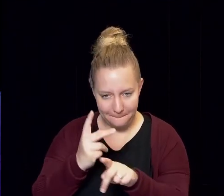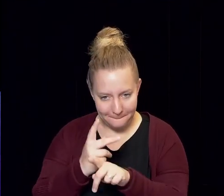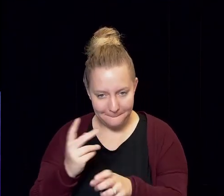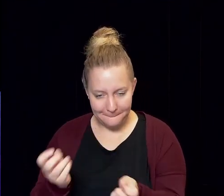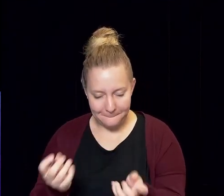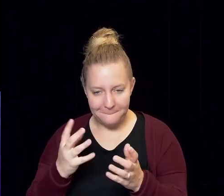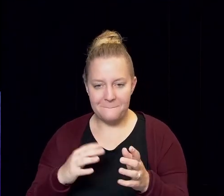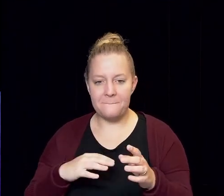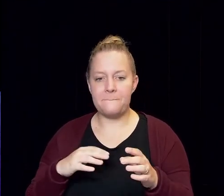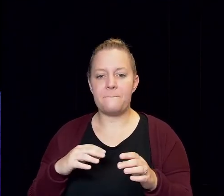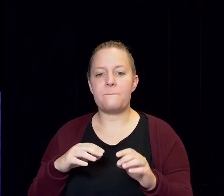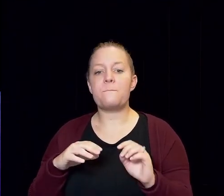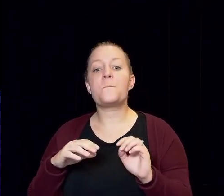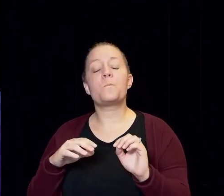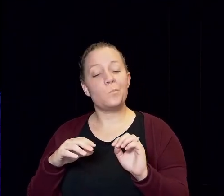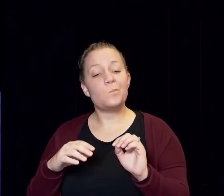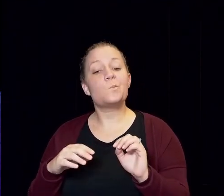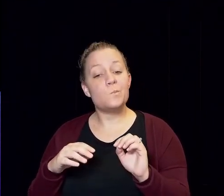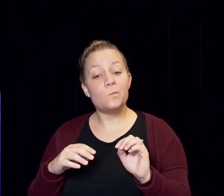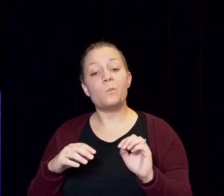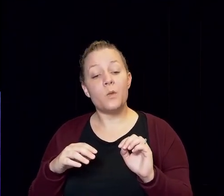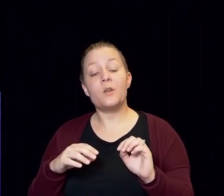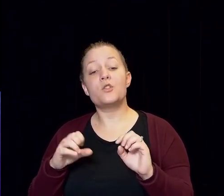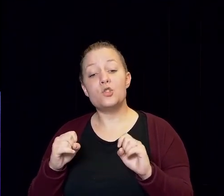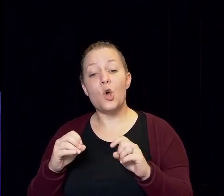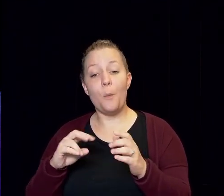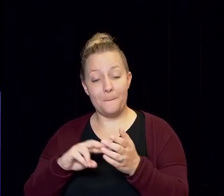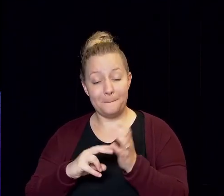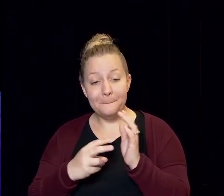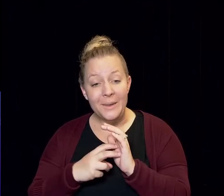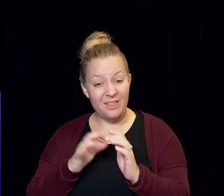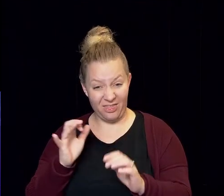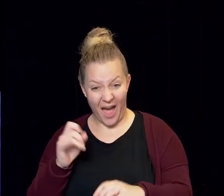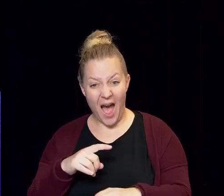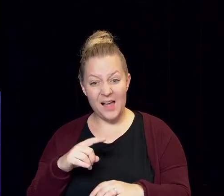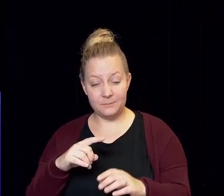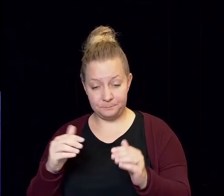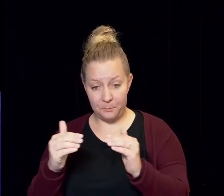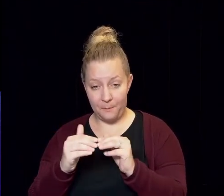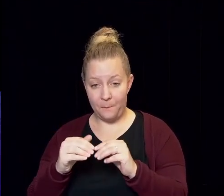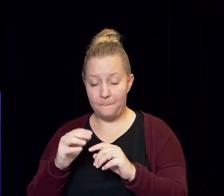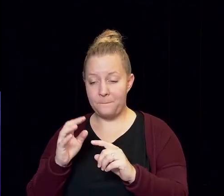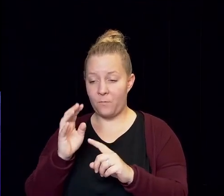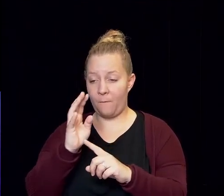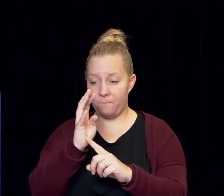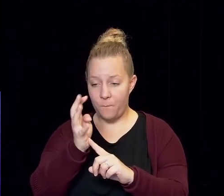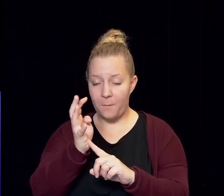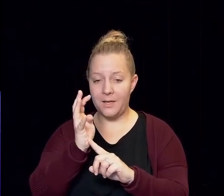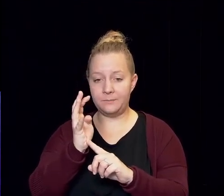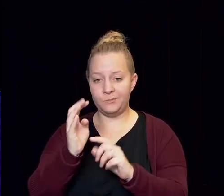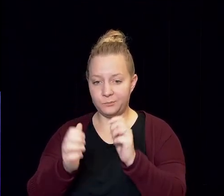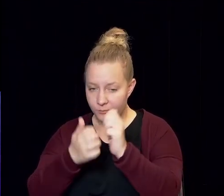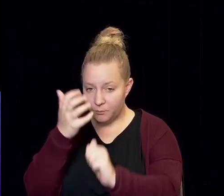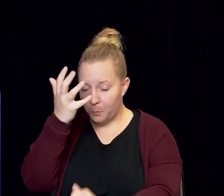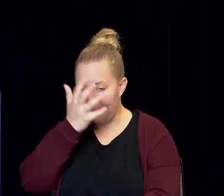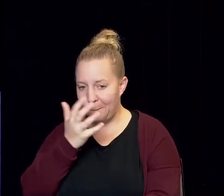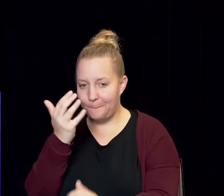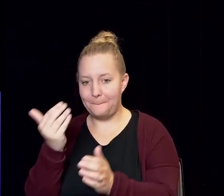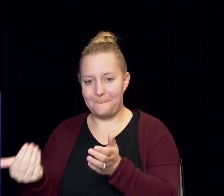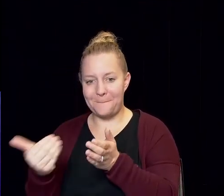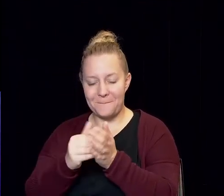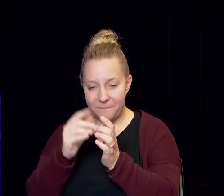when I divide this out, I end up with 4 minutes per face. And then again, remember, this is